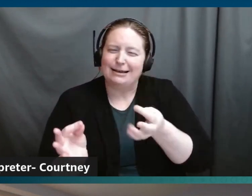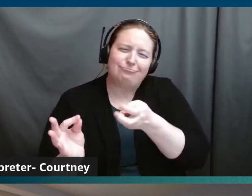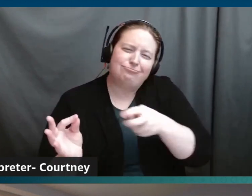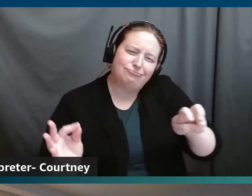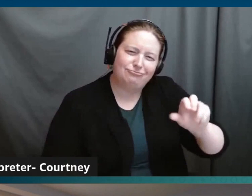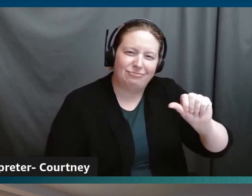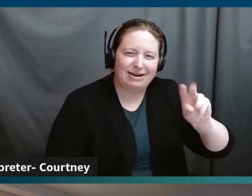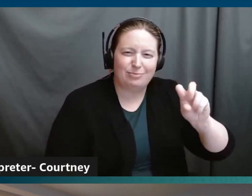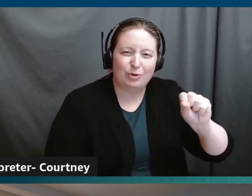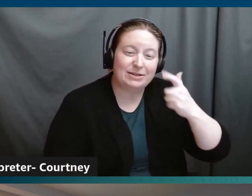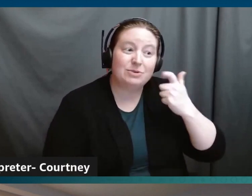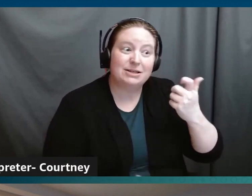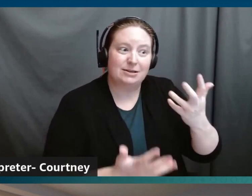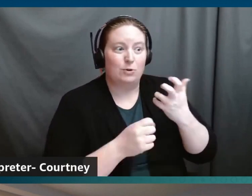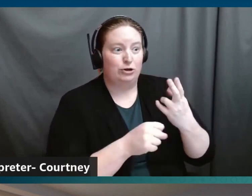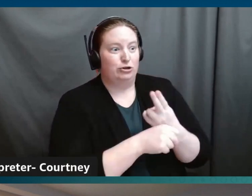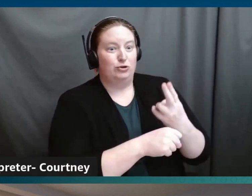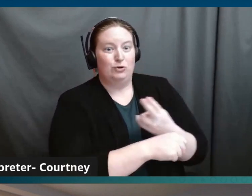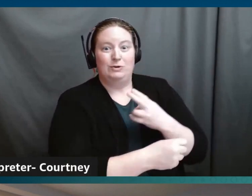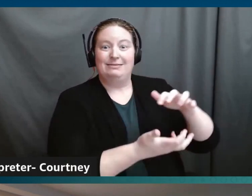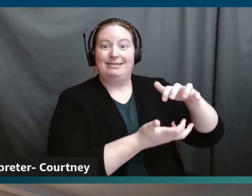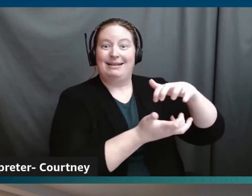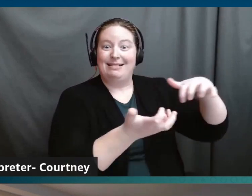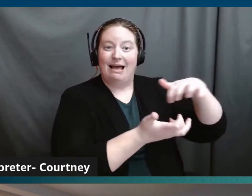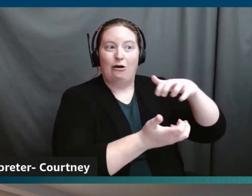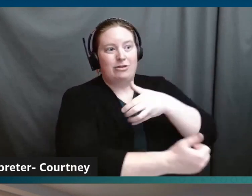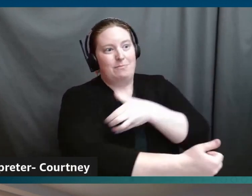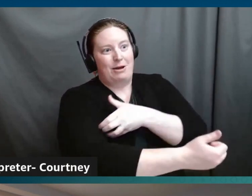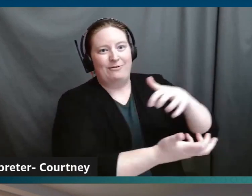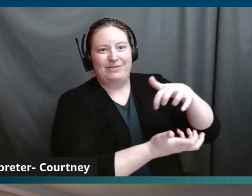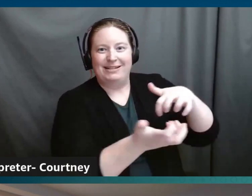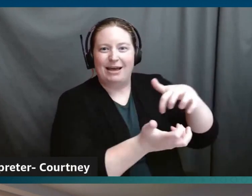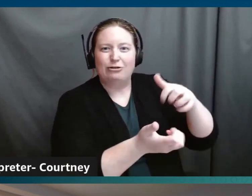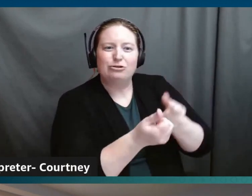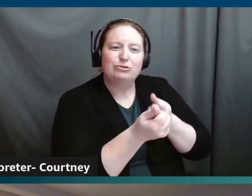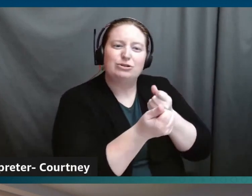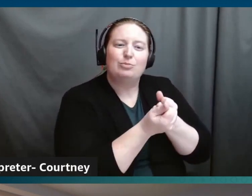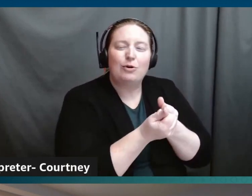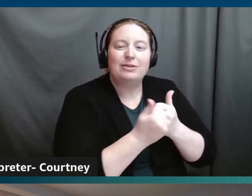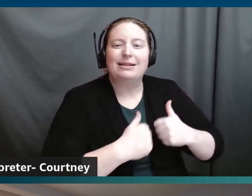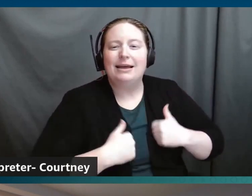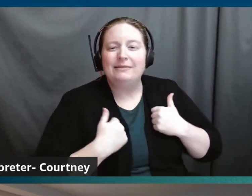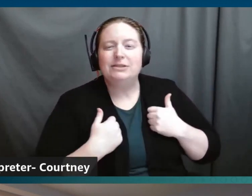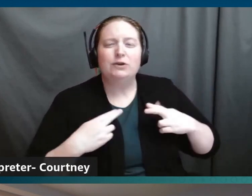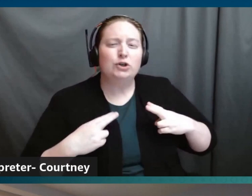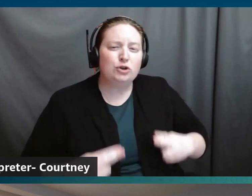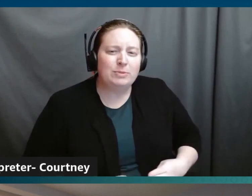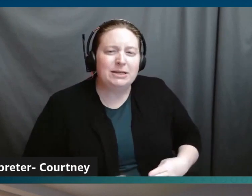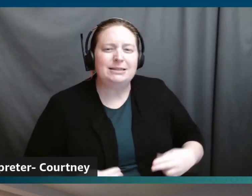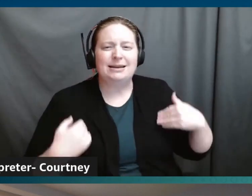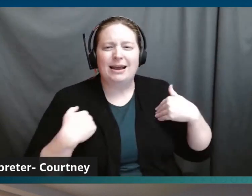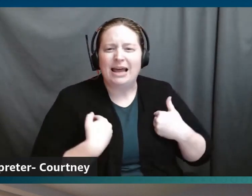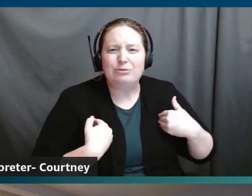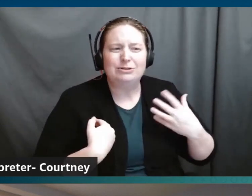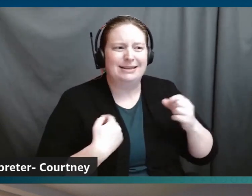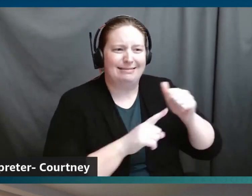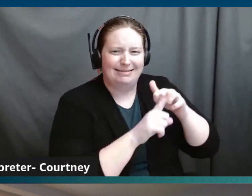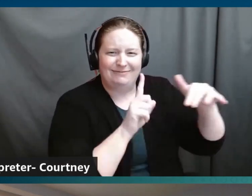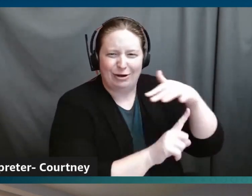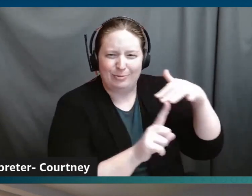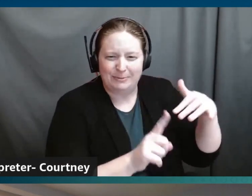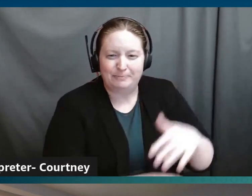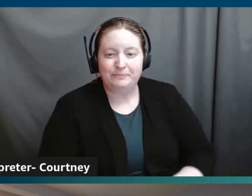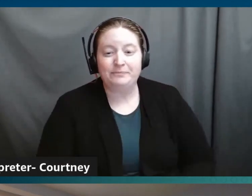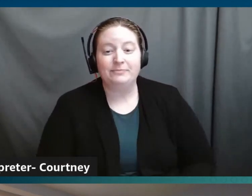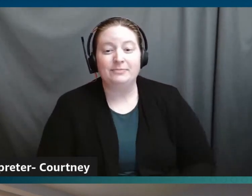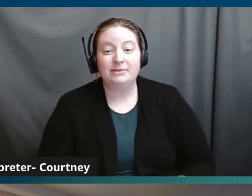wanted to use the power of the cloud to support the lives of humans, other species, and the environment. So you already created